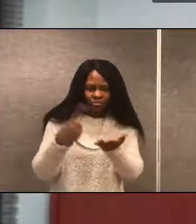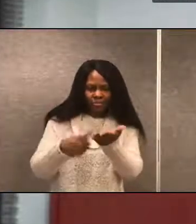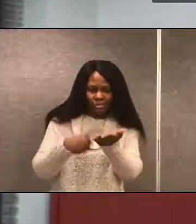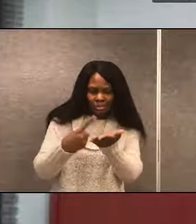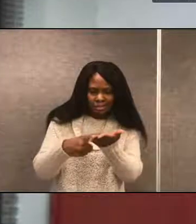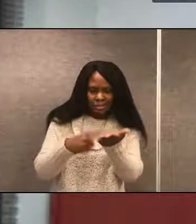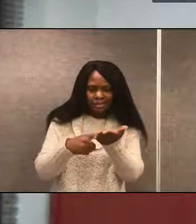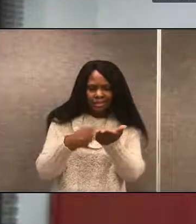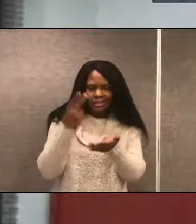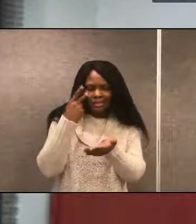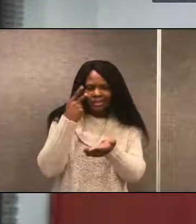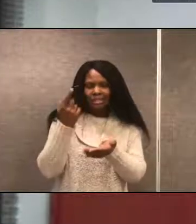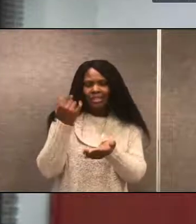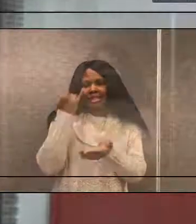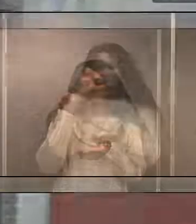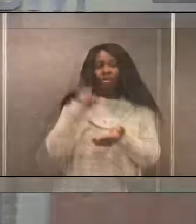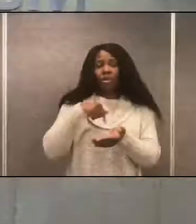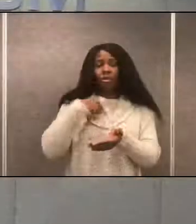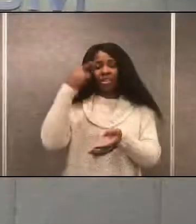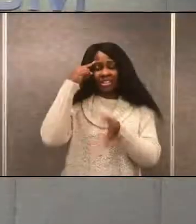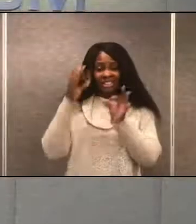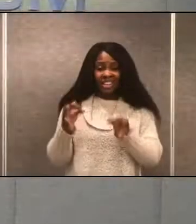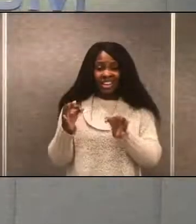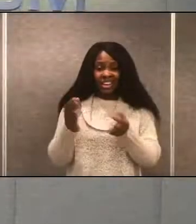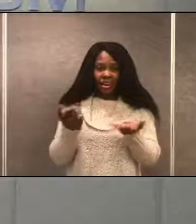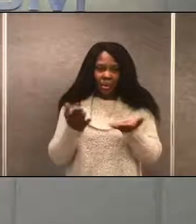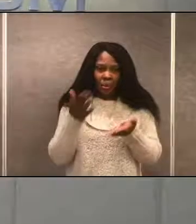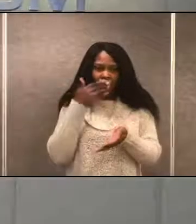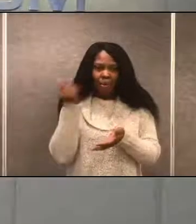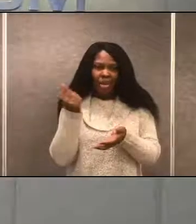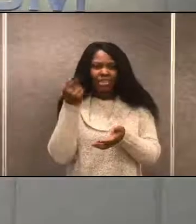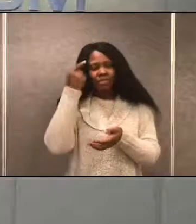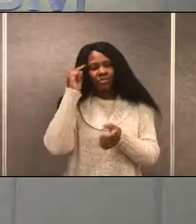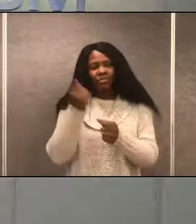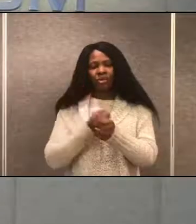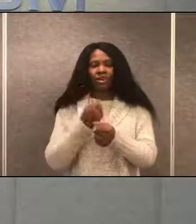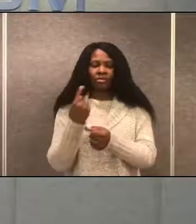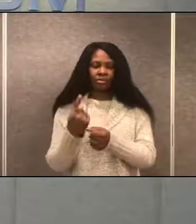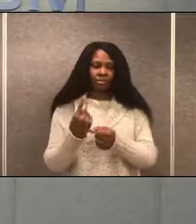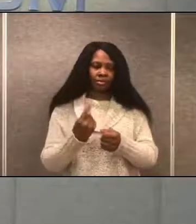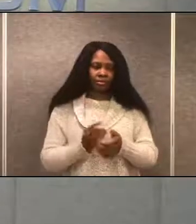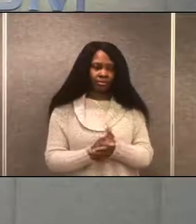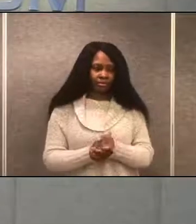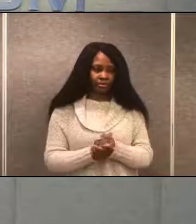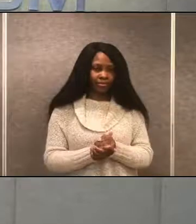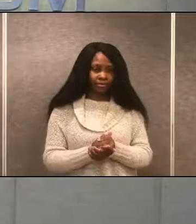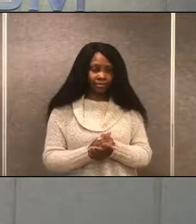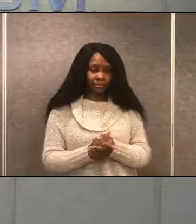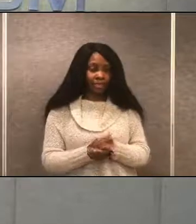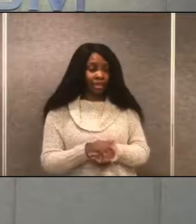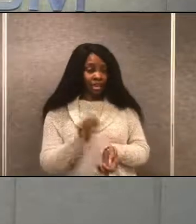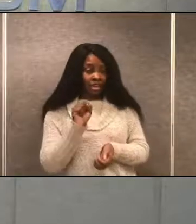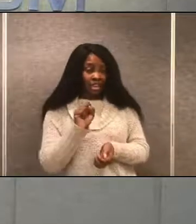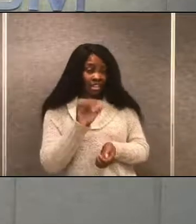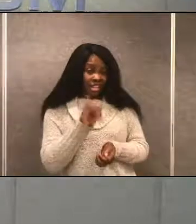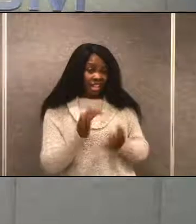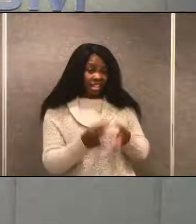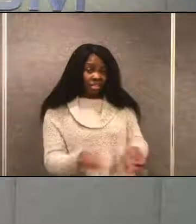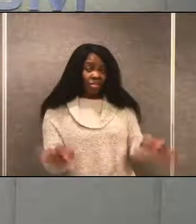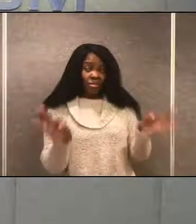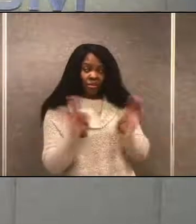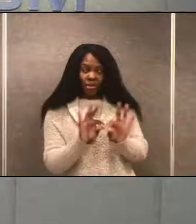of everyone. Right, right. And listen, that is a key. The best interest